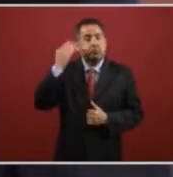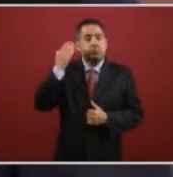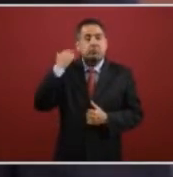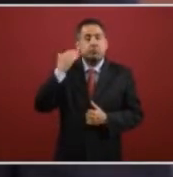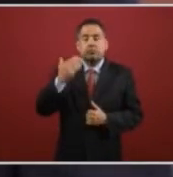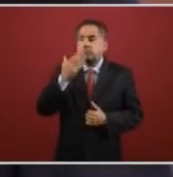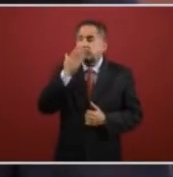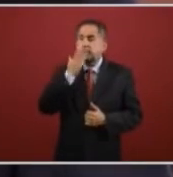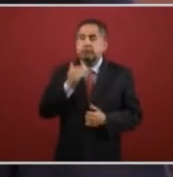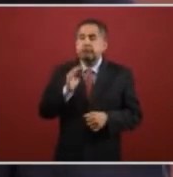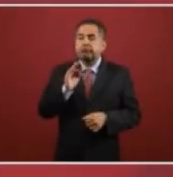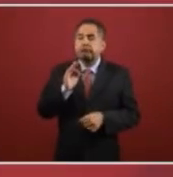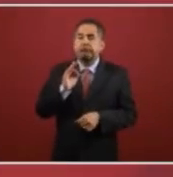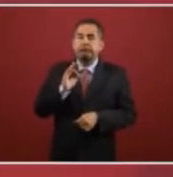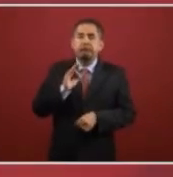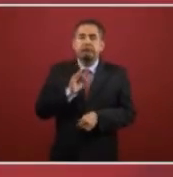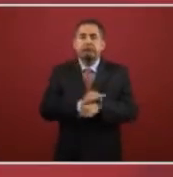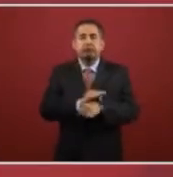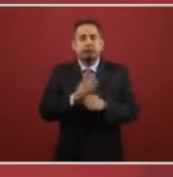They had no protection.